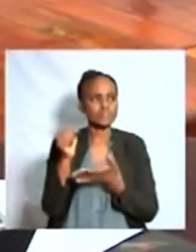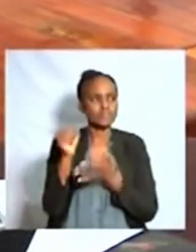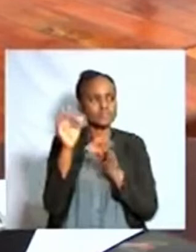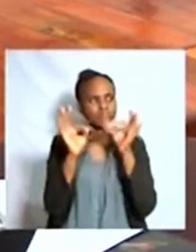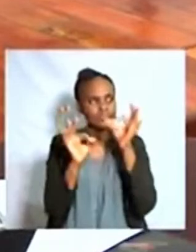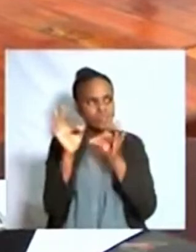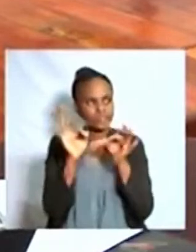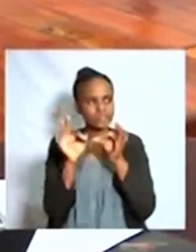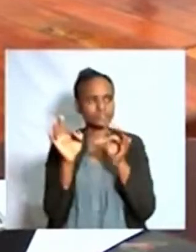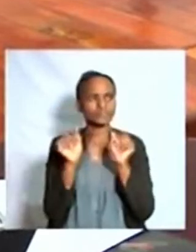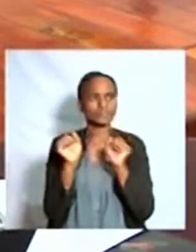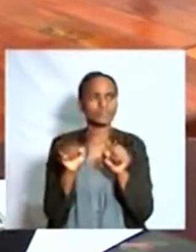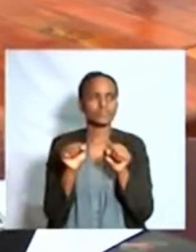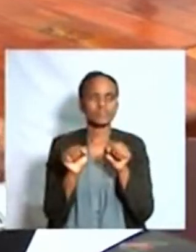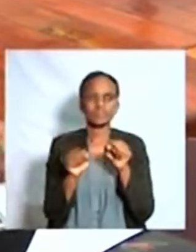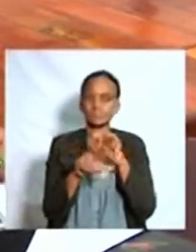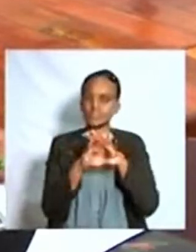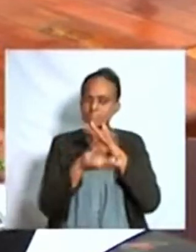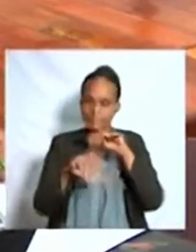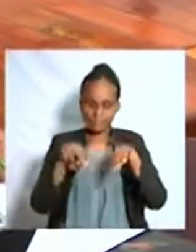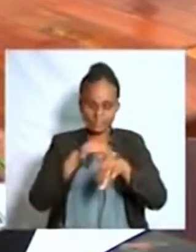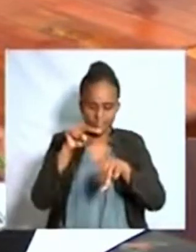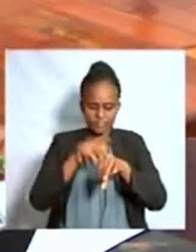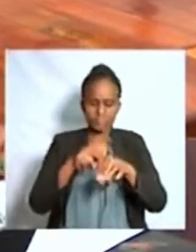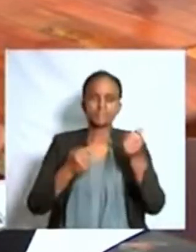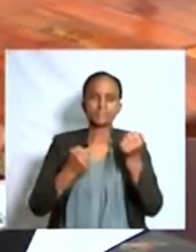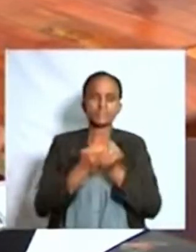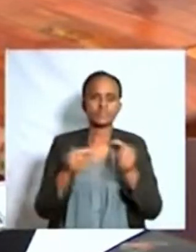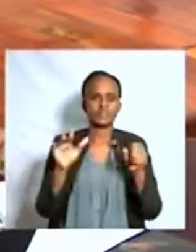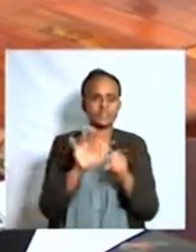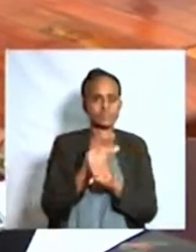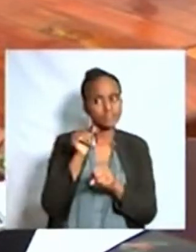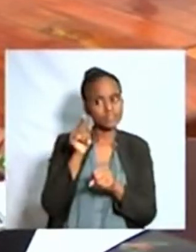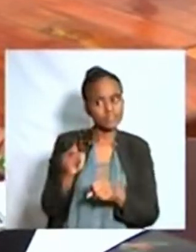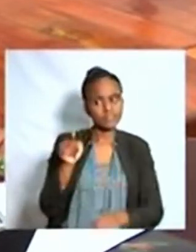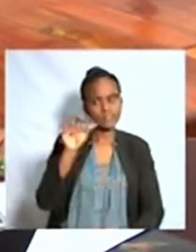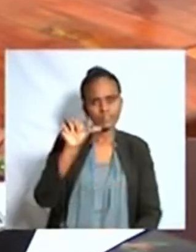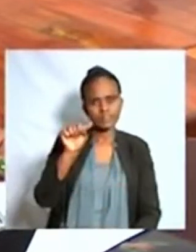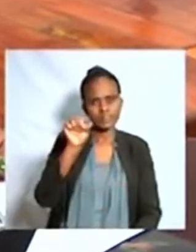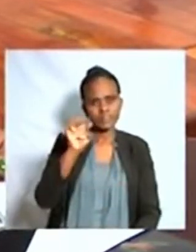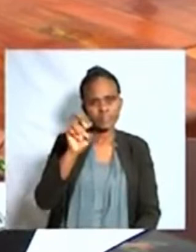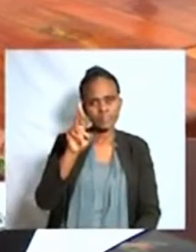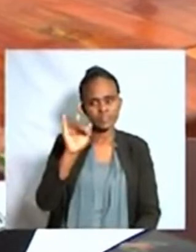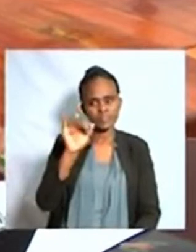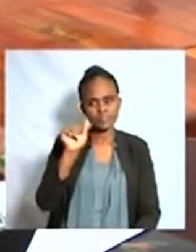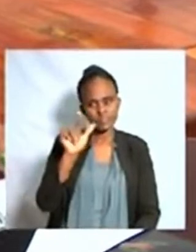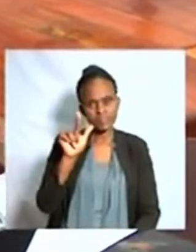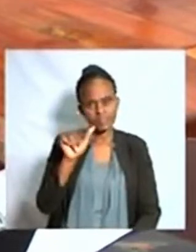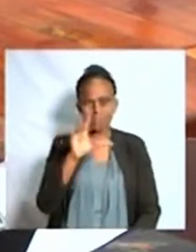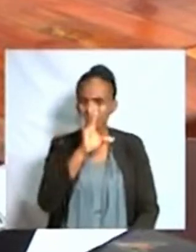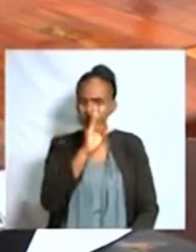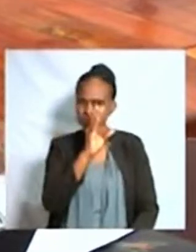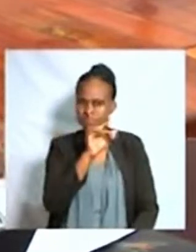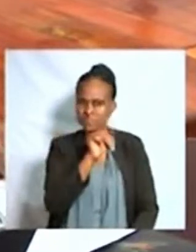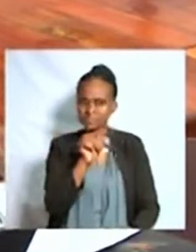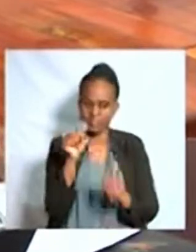adjusted. Under national support, that is Serial 7, as an action